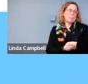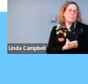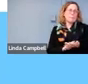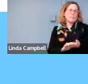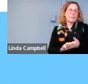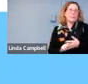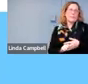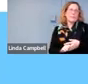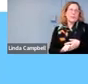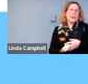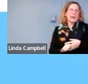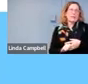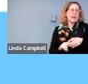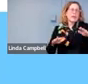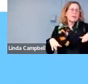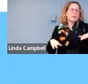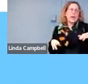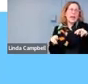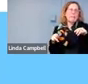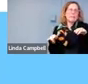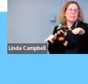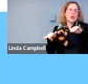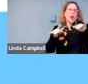just reacting when things arrive.